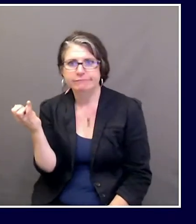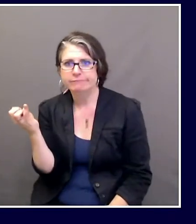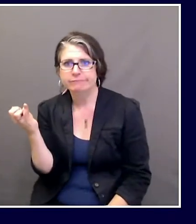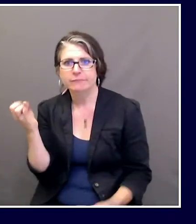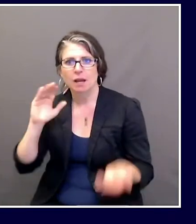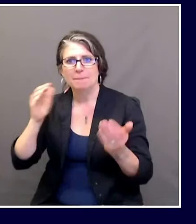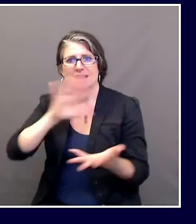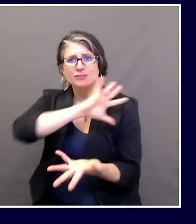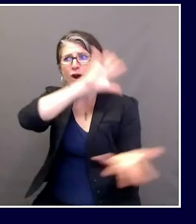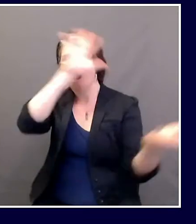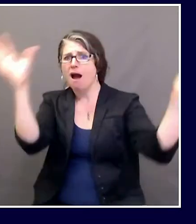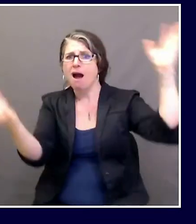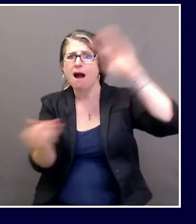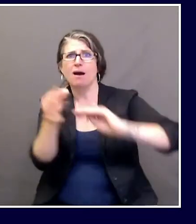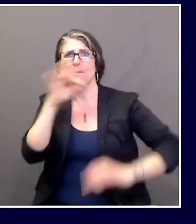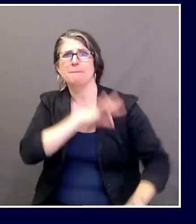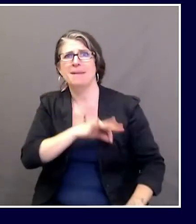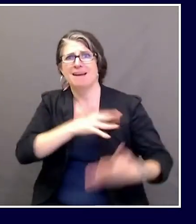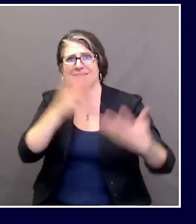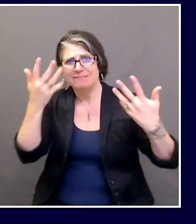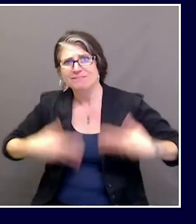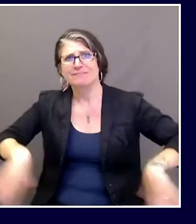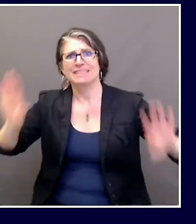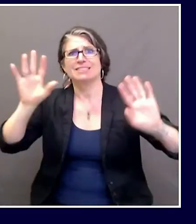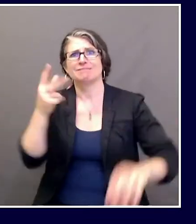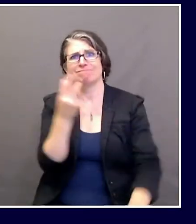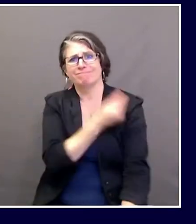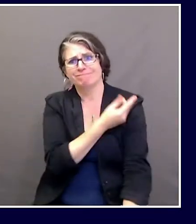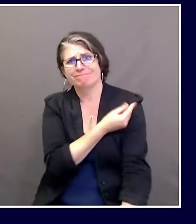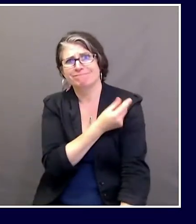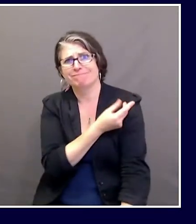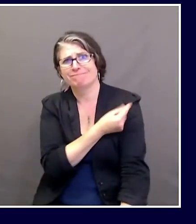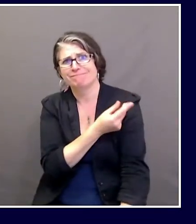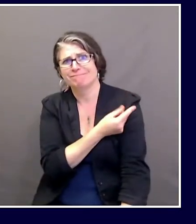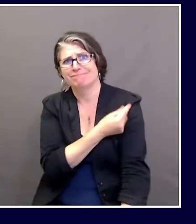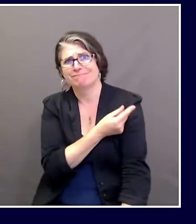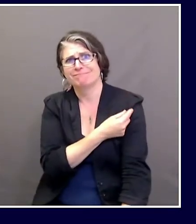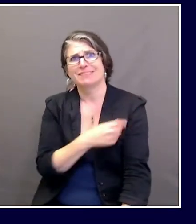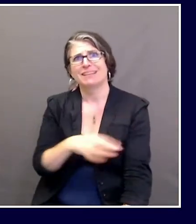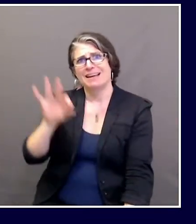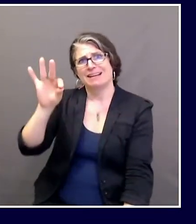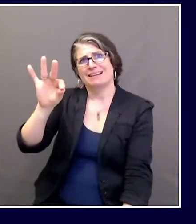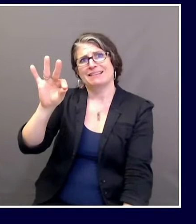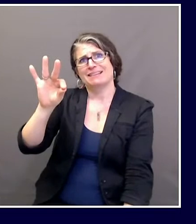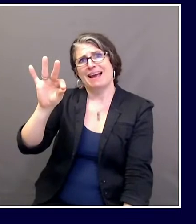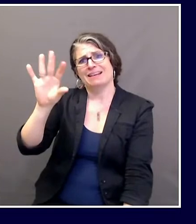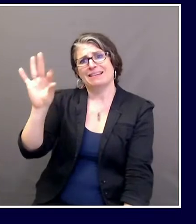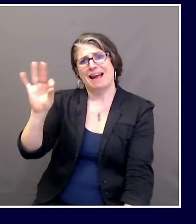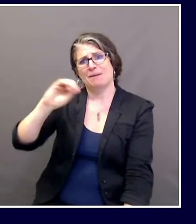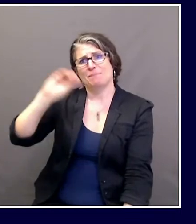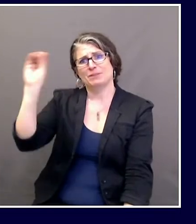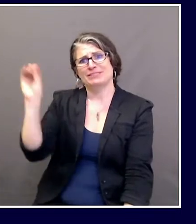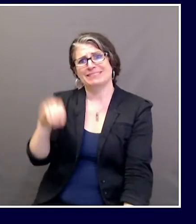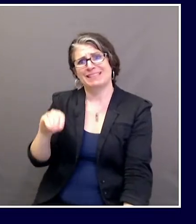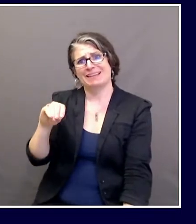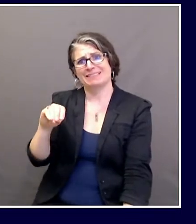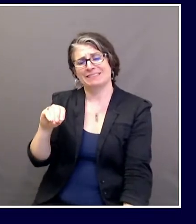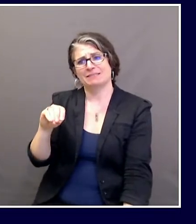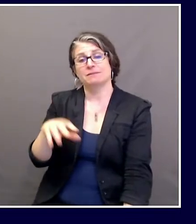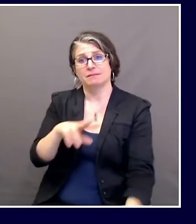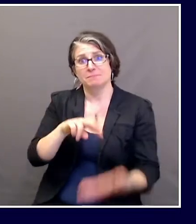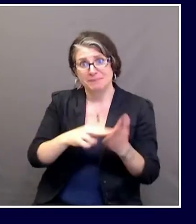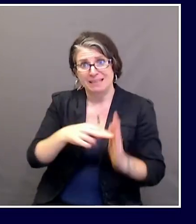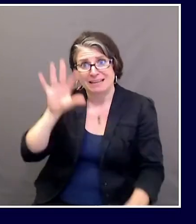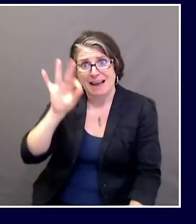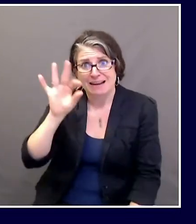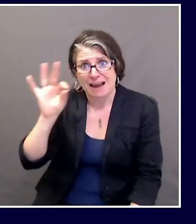99.96% of people in Maine who have been fully vaccinated have not had a breakthrough case. That being said, we are on the